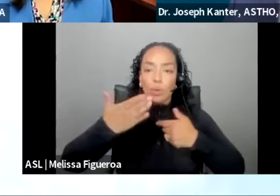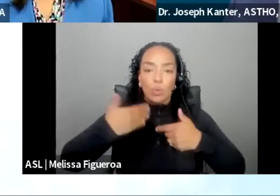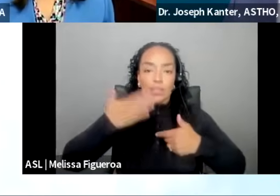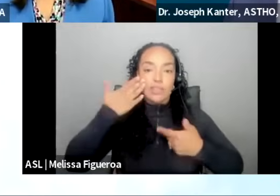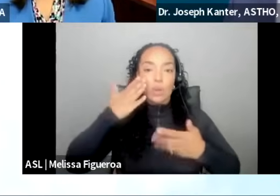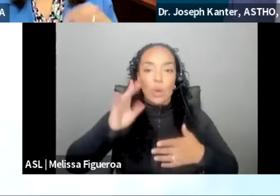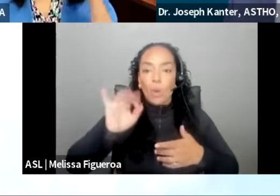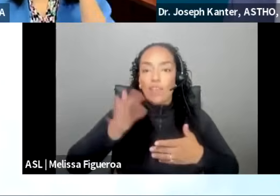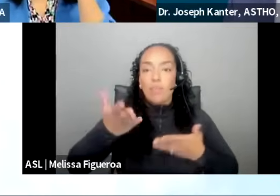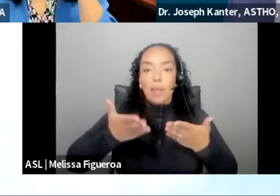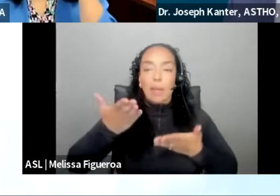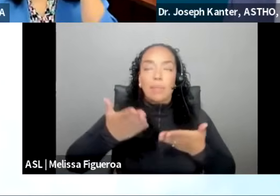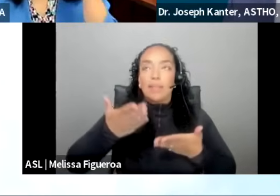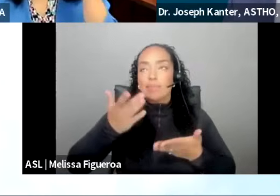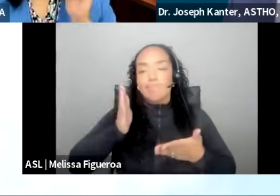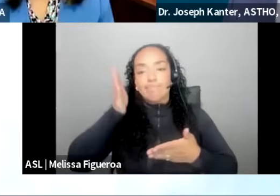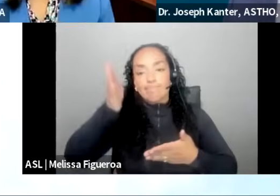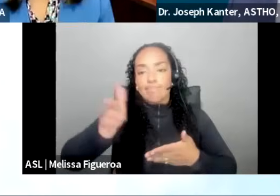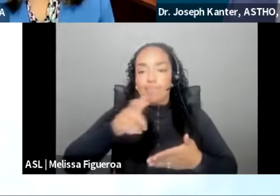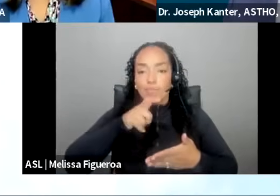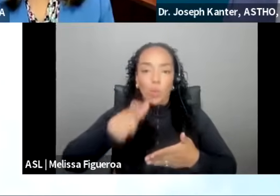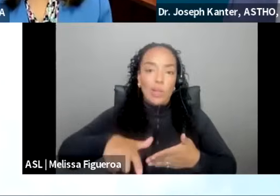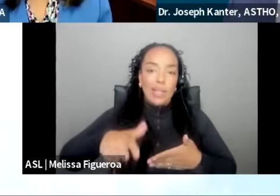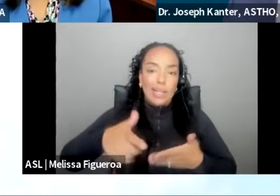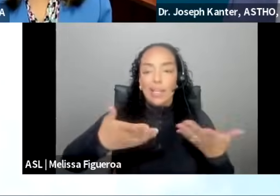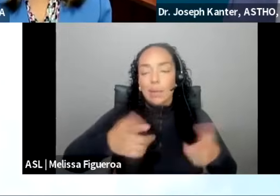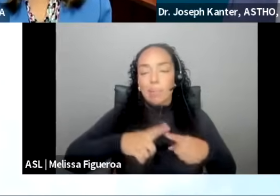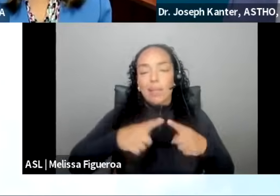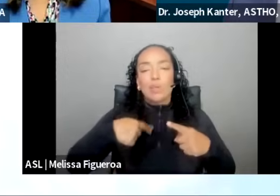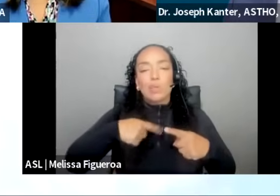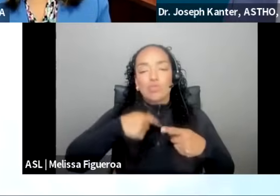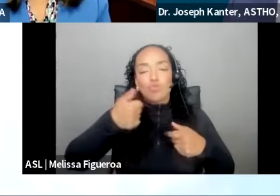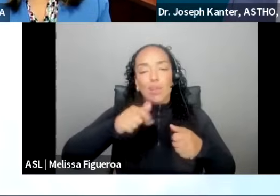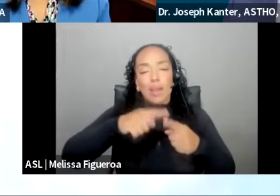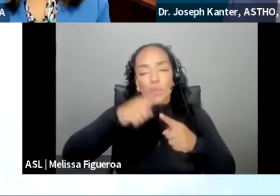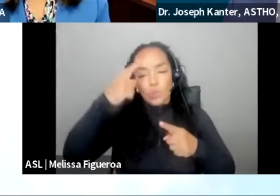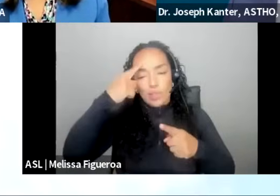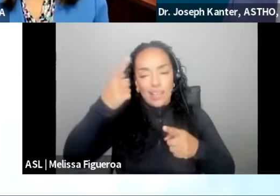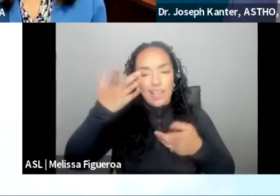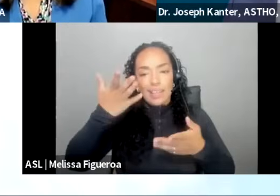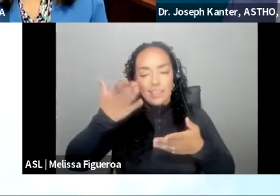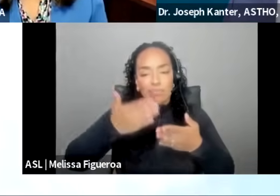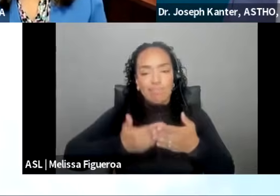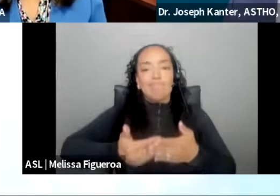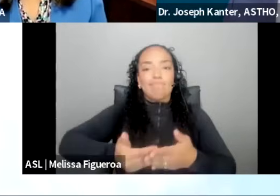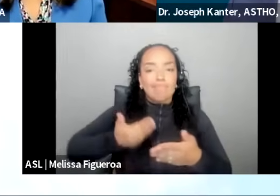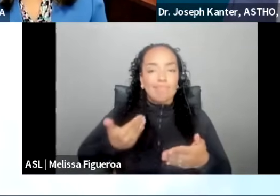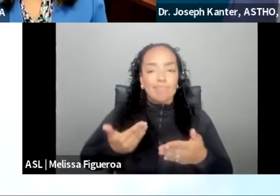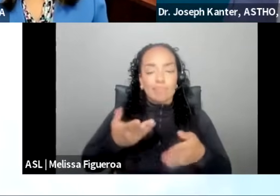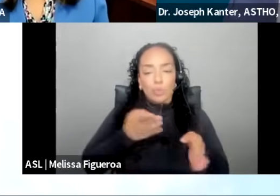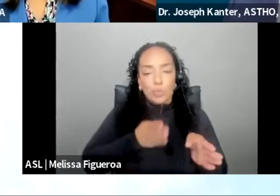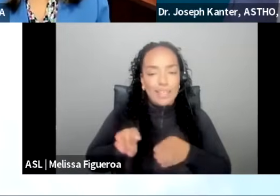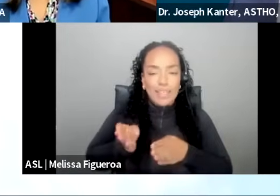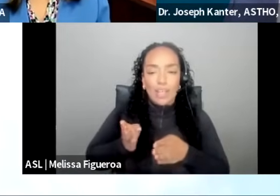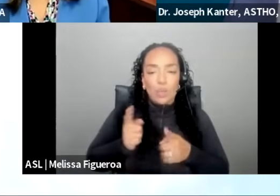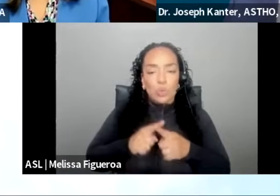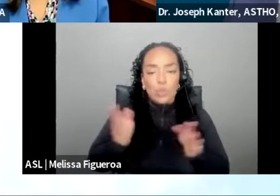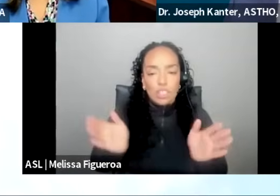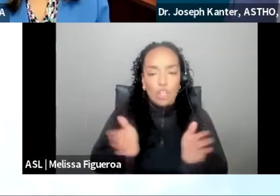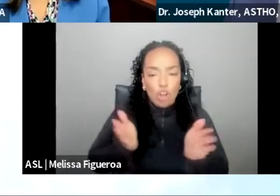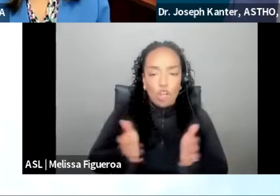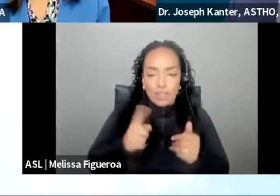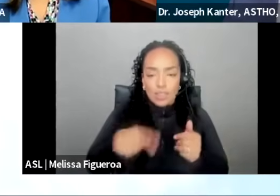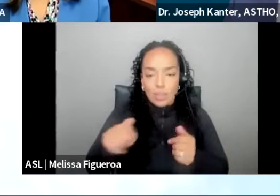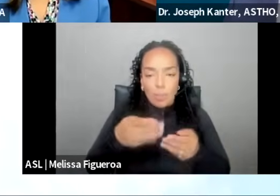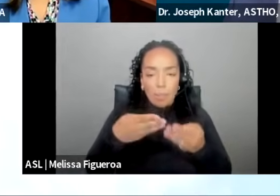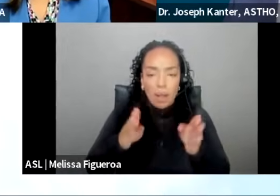will need to use one, but just thinking ahead, what are some of the different approaches that we will be taking to try to encourage the public to consider this vaccine